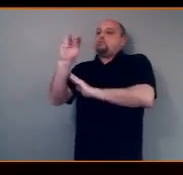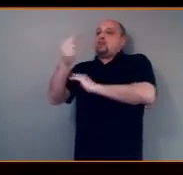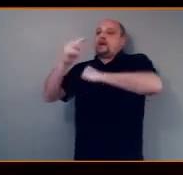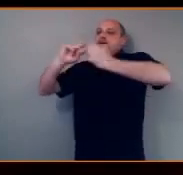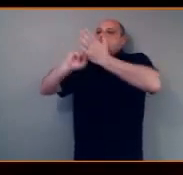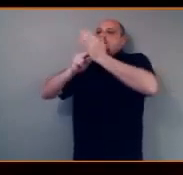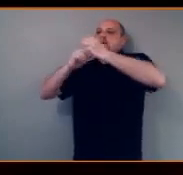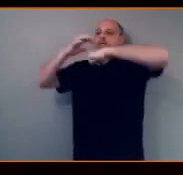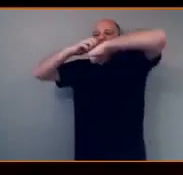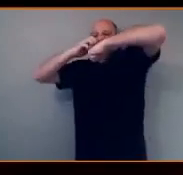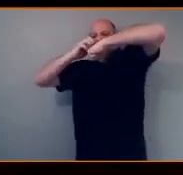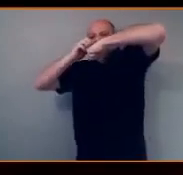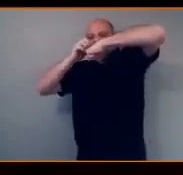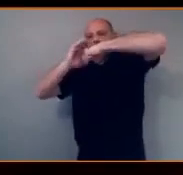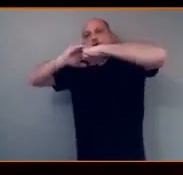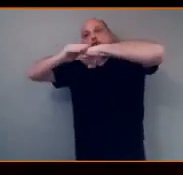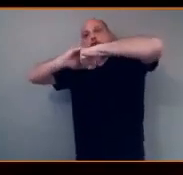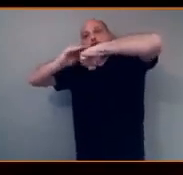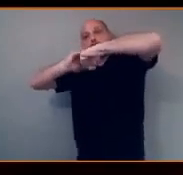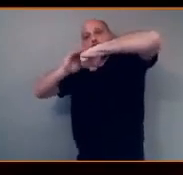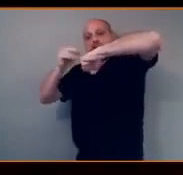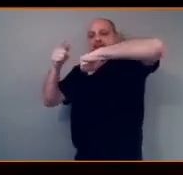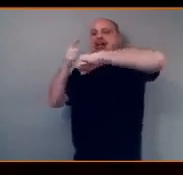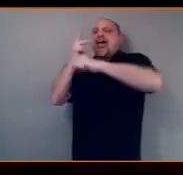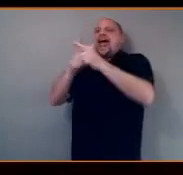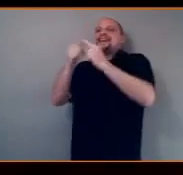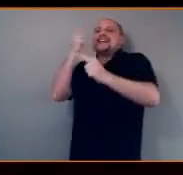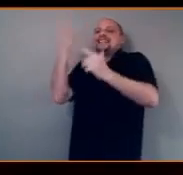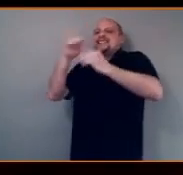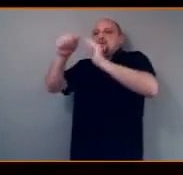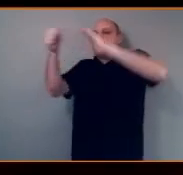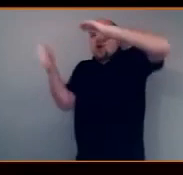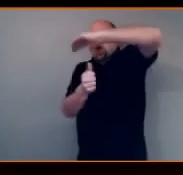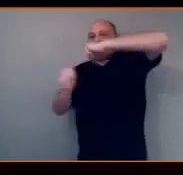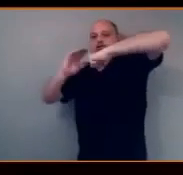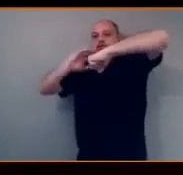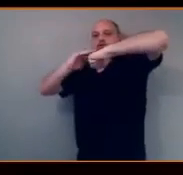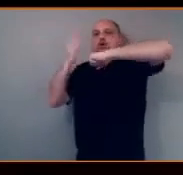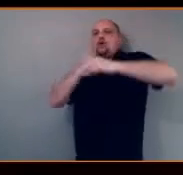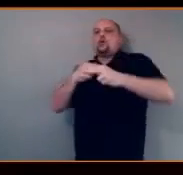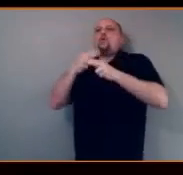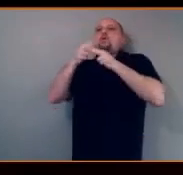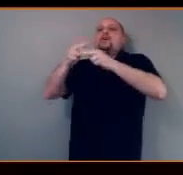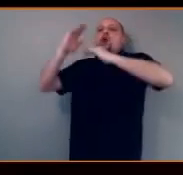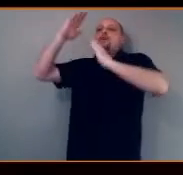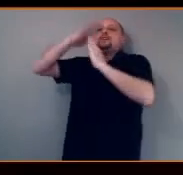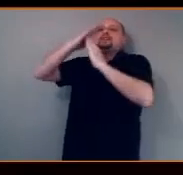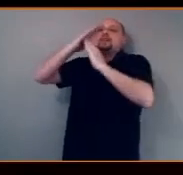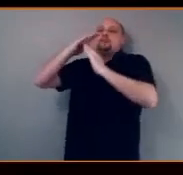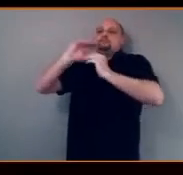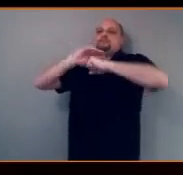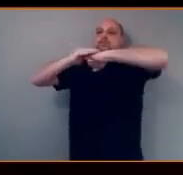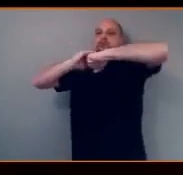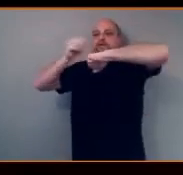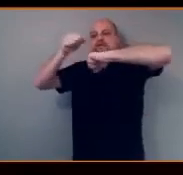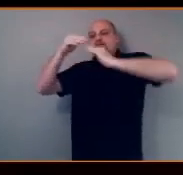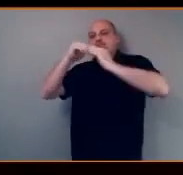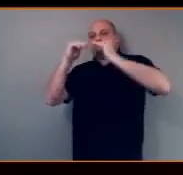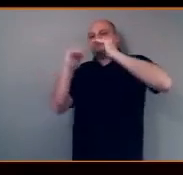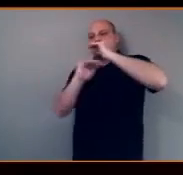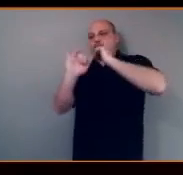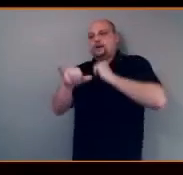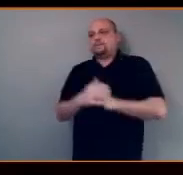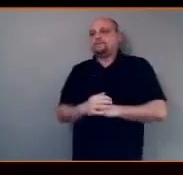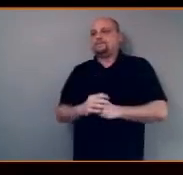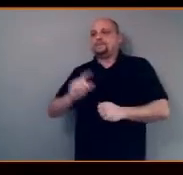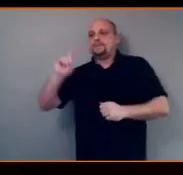superficial area, and then we get a good signal in the rocks below that are underneath what we call the weathered surface. Yeah, and Kelsey, another what about cool